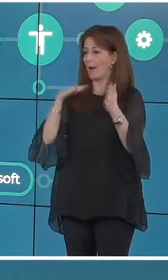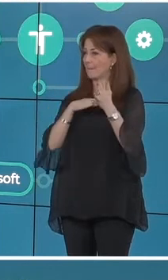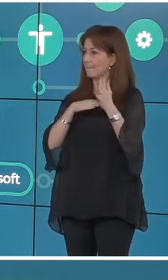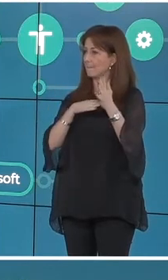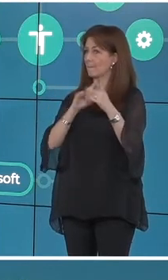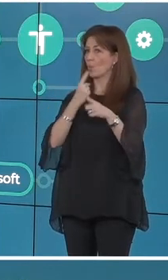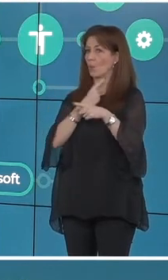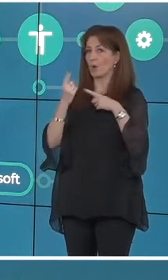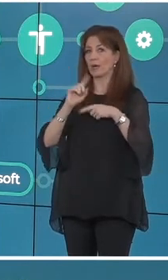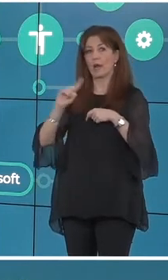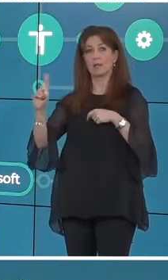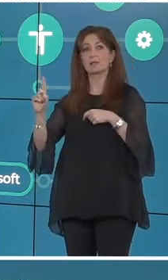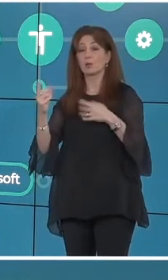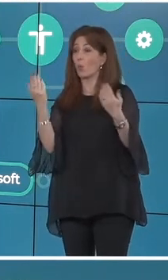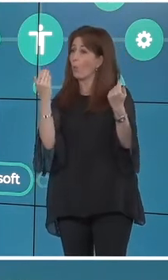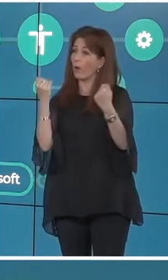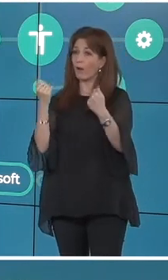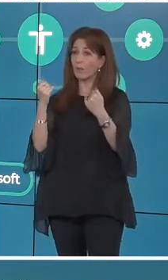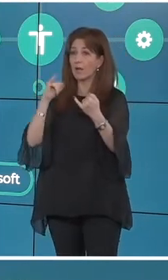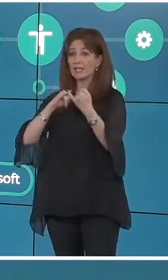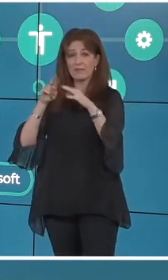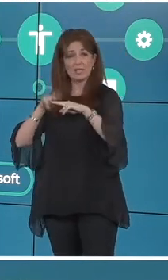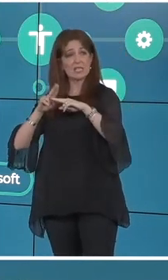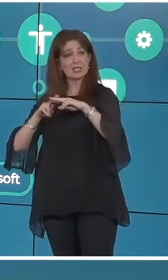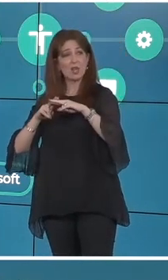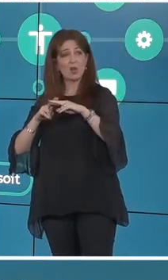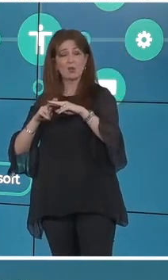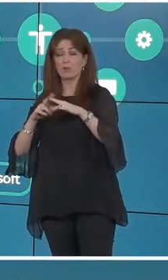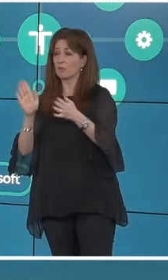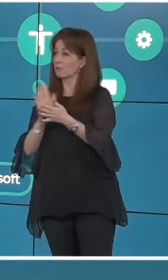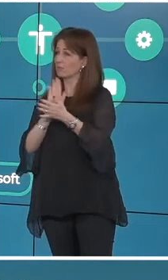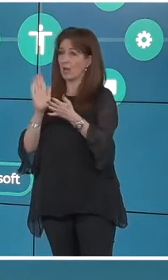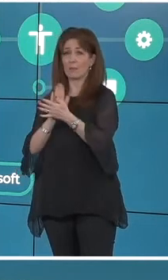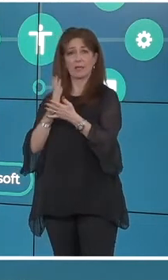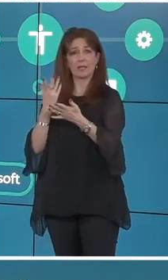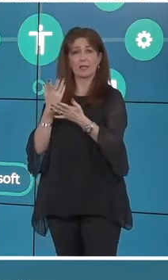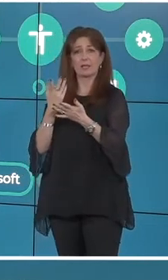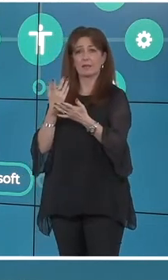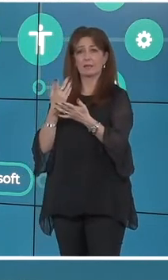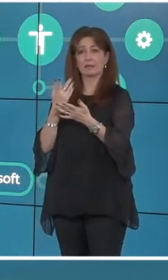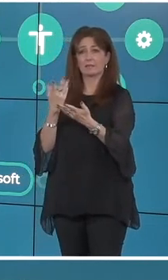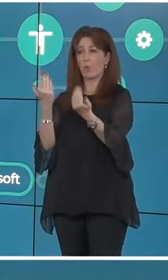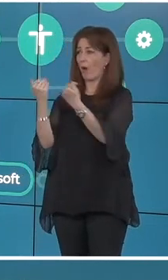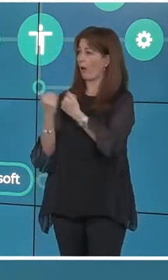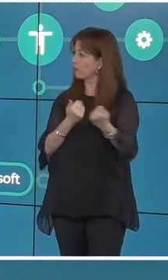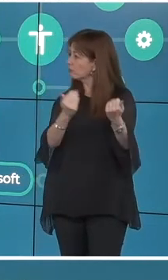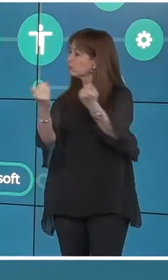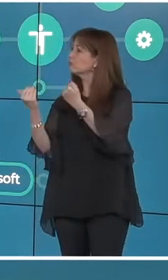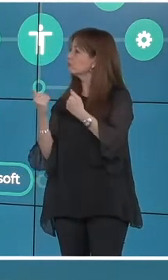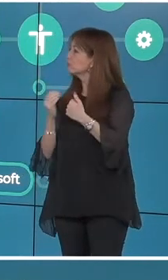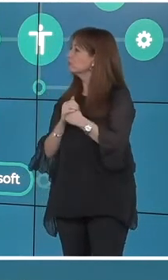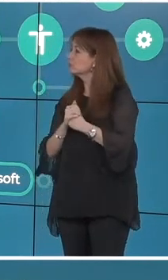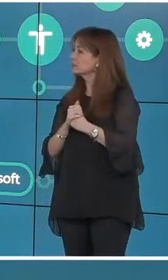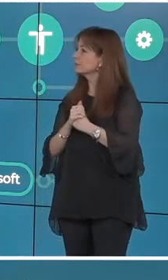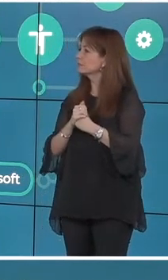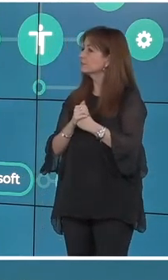San Francisco. And I'd love to return the favor for all the hospitality here that I've been receiving. Just if you want to feel